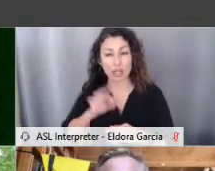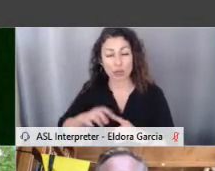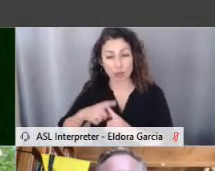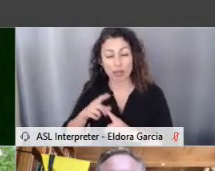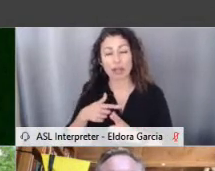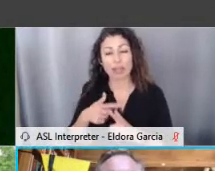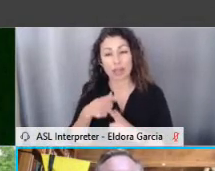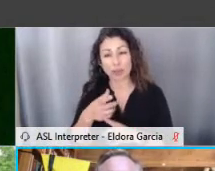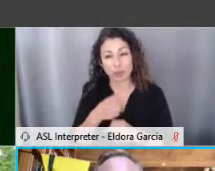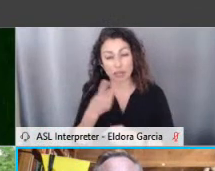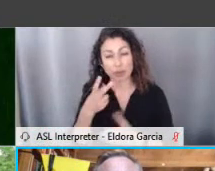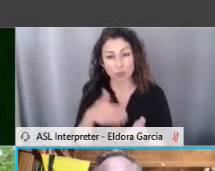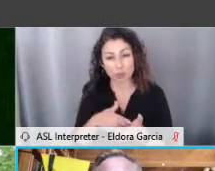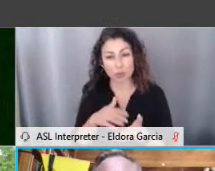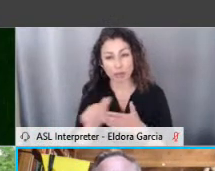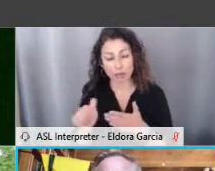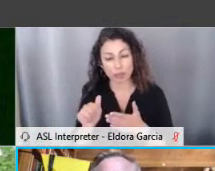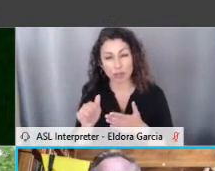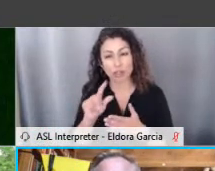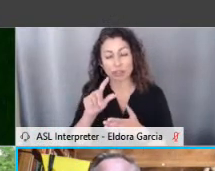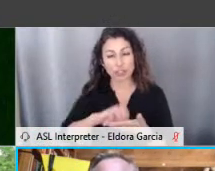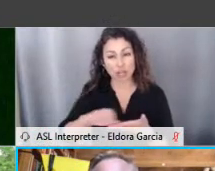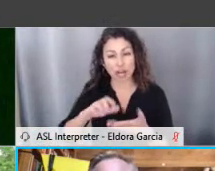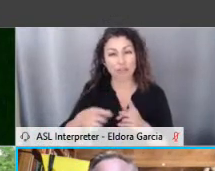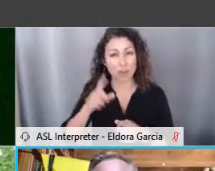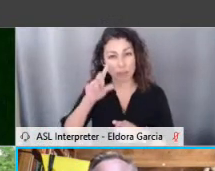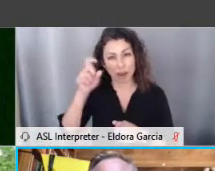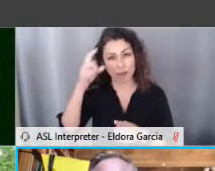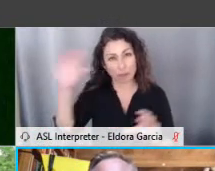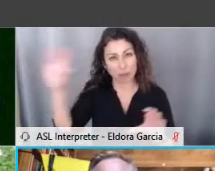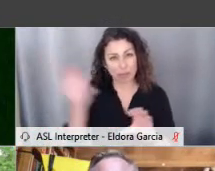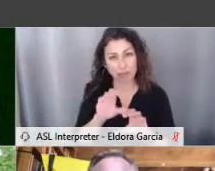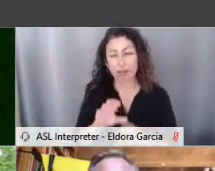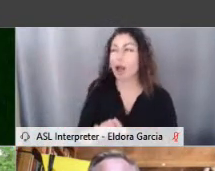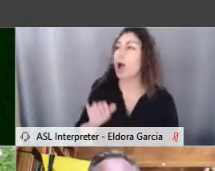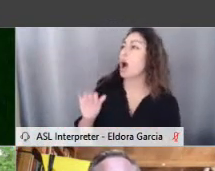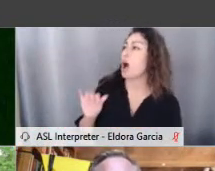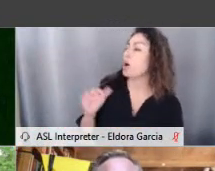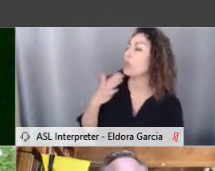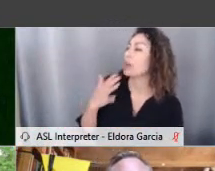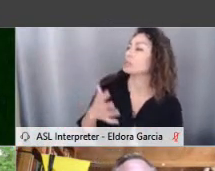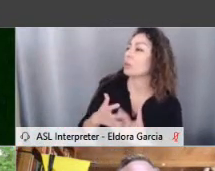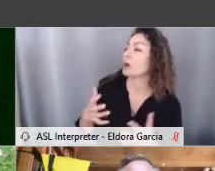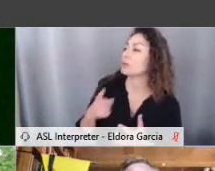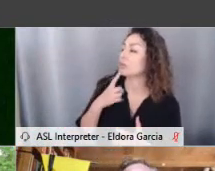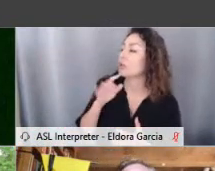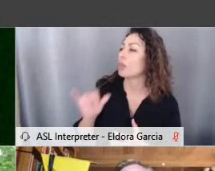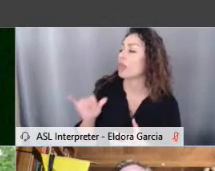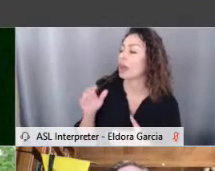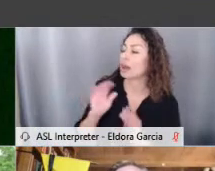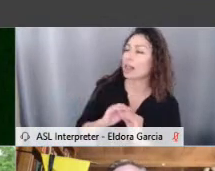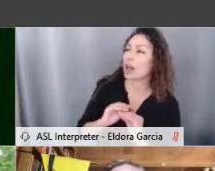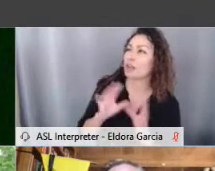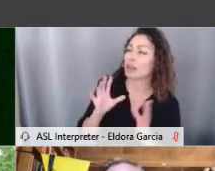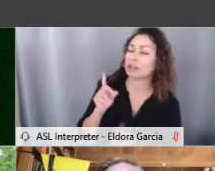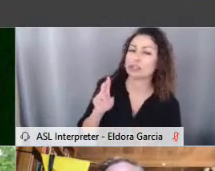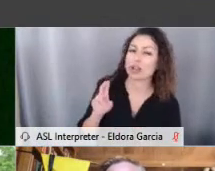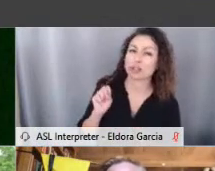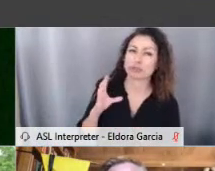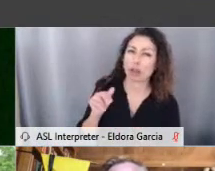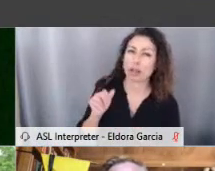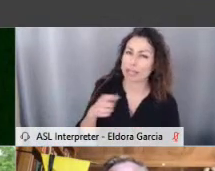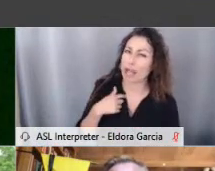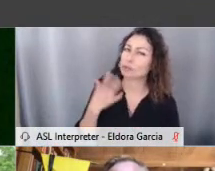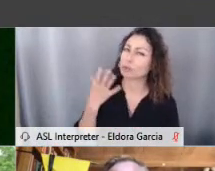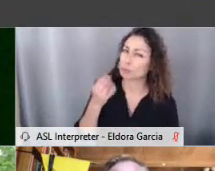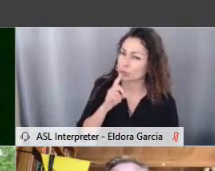get a $2,000 check from the government. Thank you very much for that, Dr. Scrace. I was pretty sure